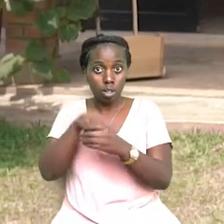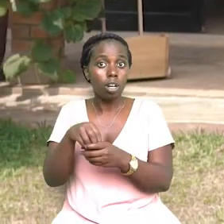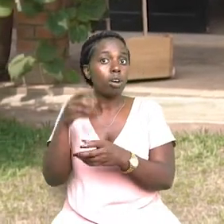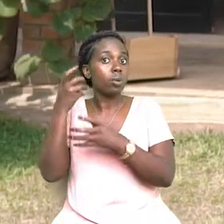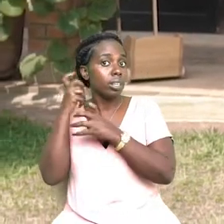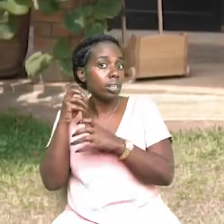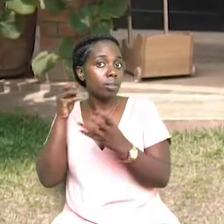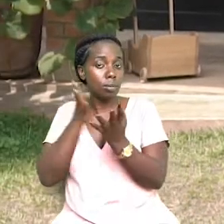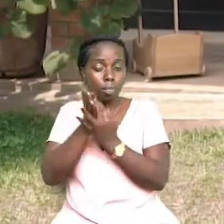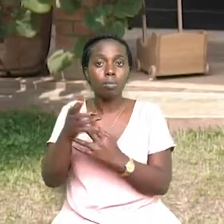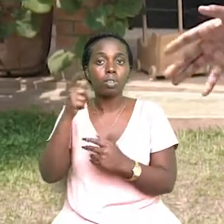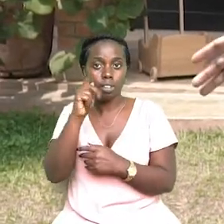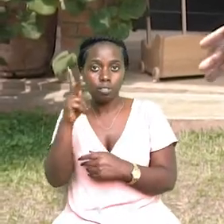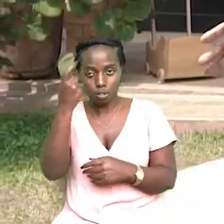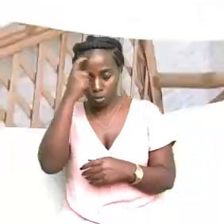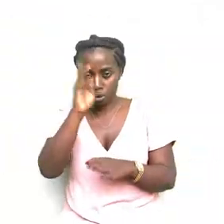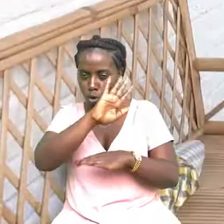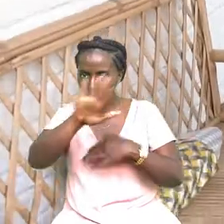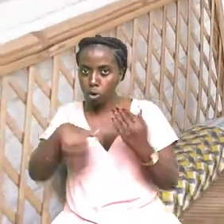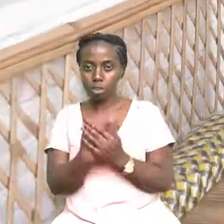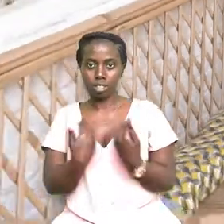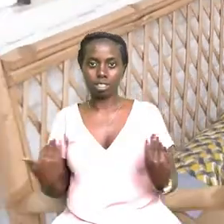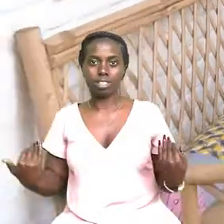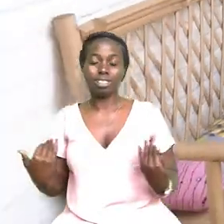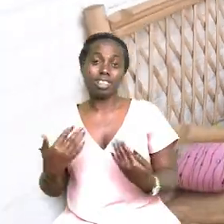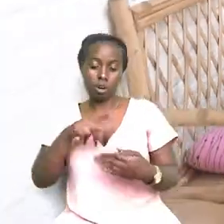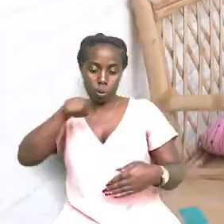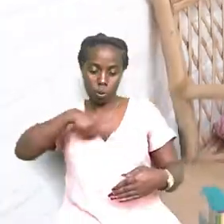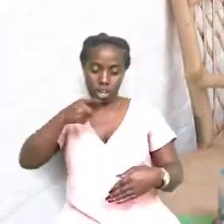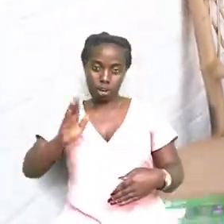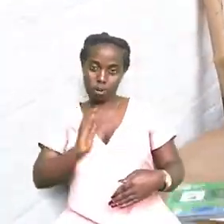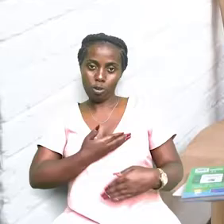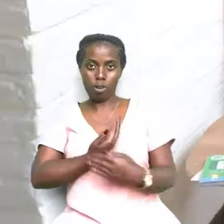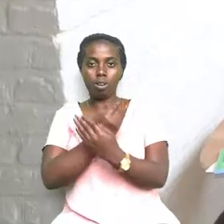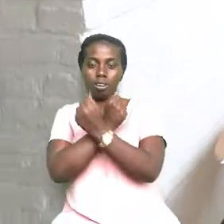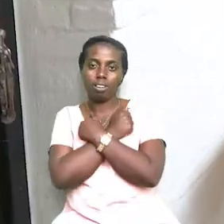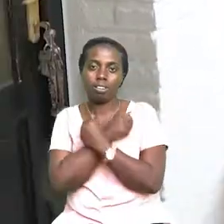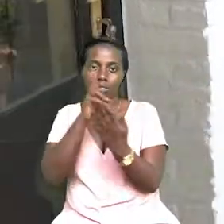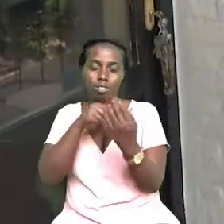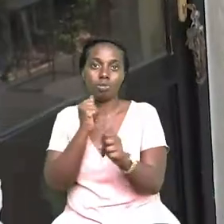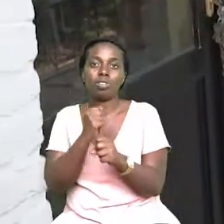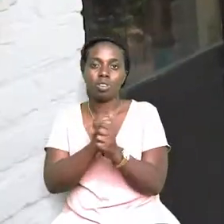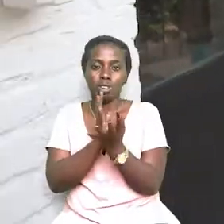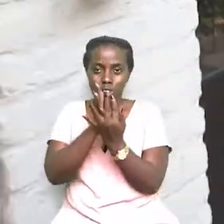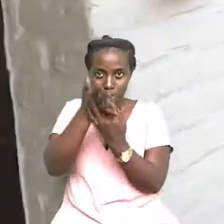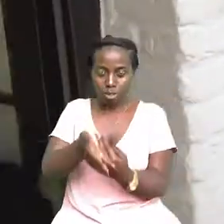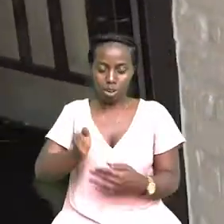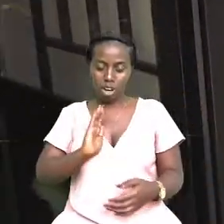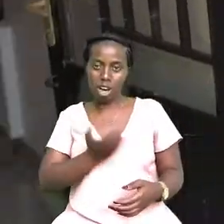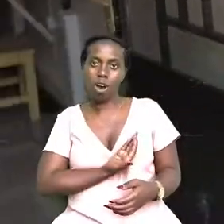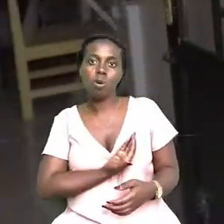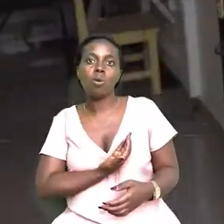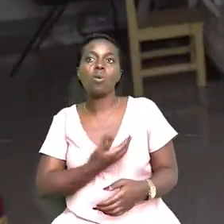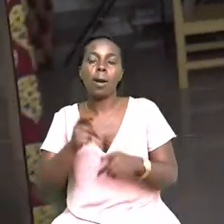TVs for all children. We are for the love of reading, and we do it through our media